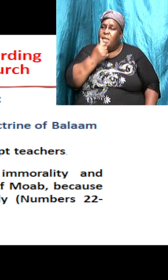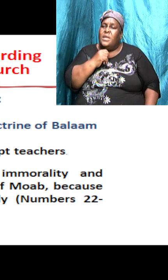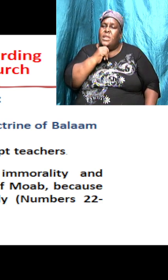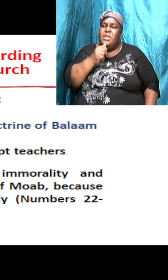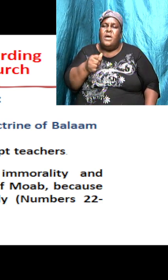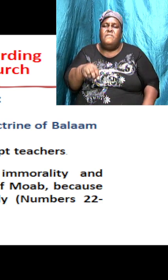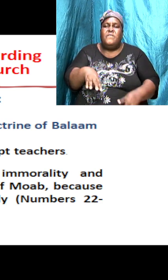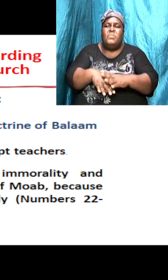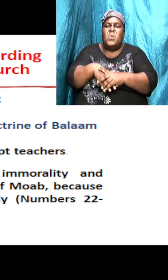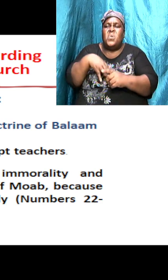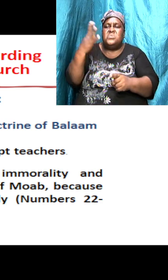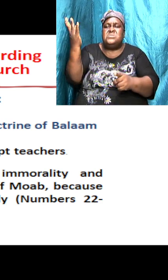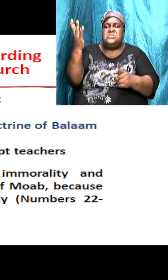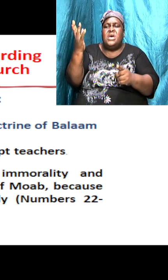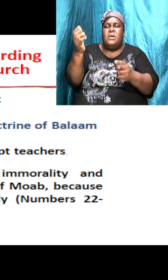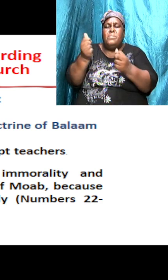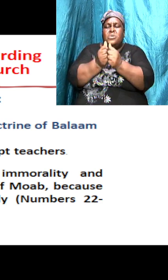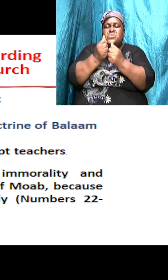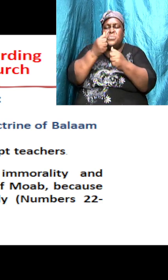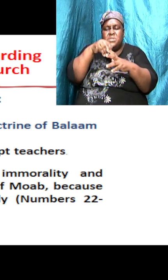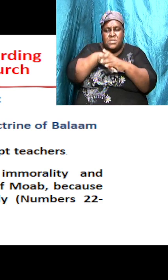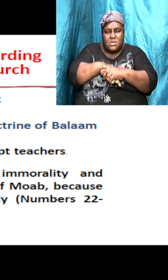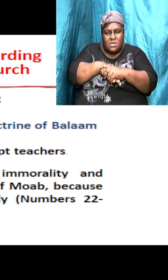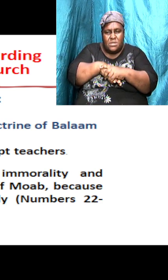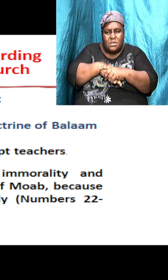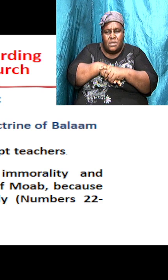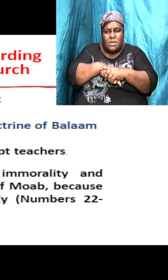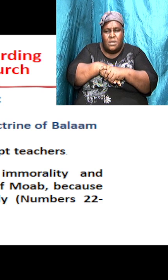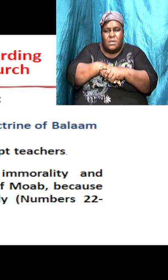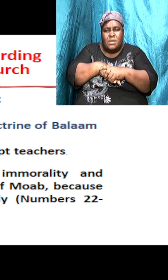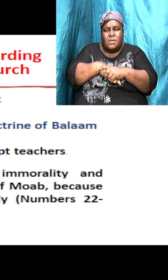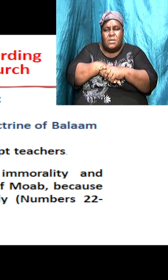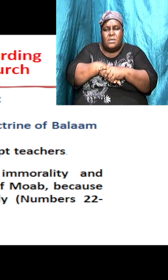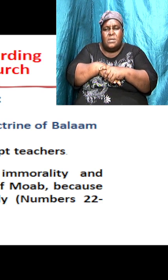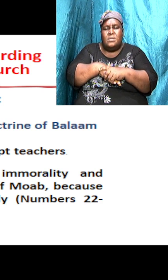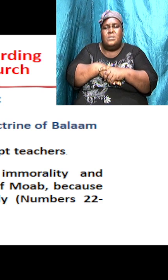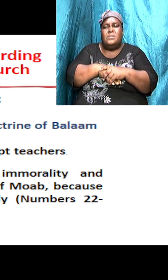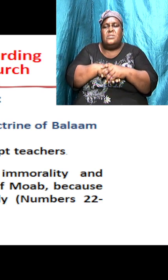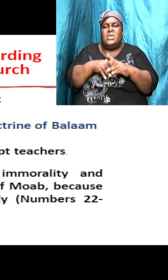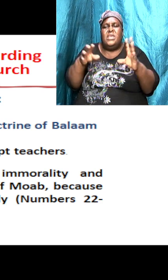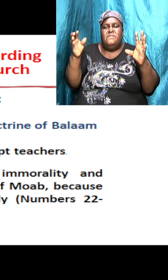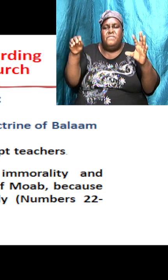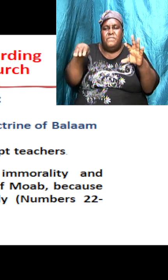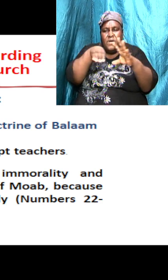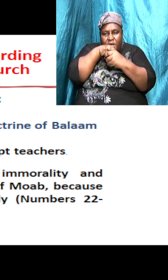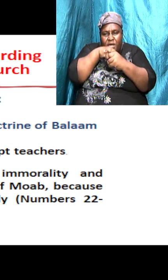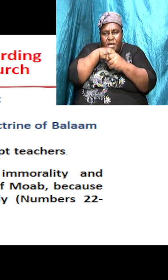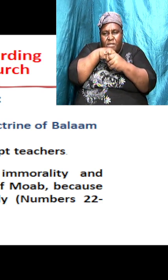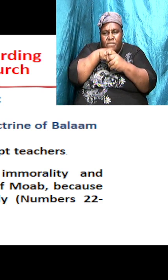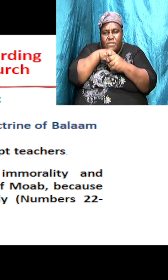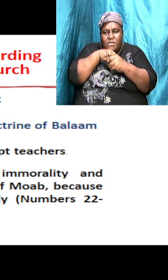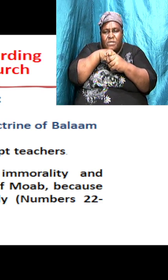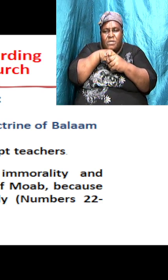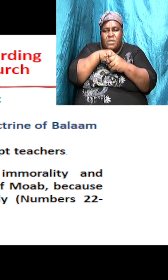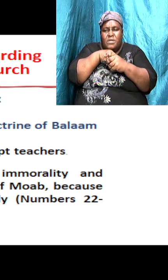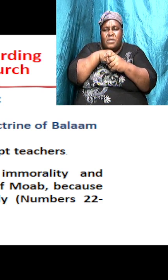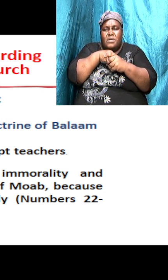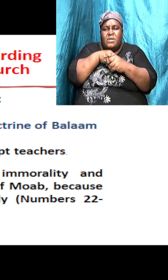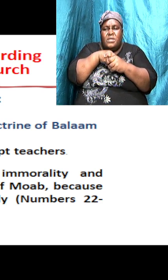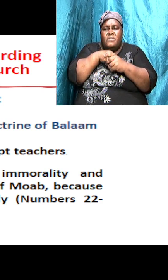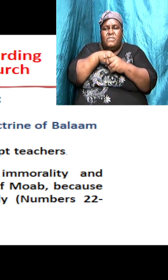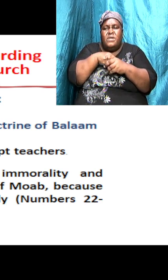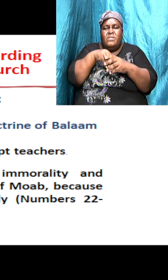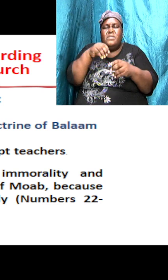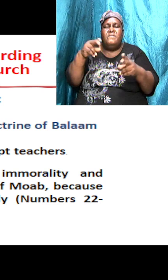it was from within, in that they allowed for compromise, so that they compromised the very word of God that